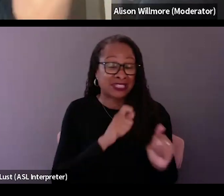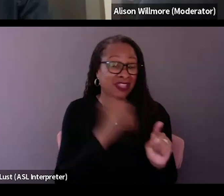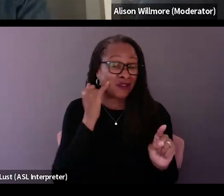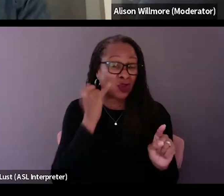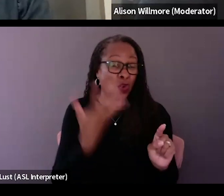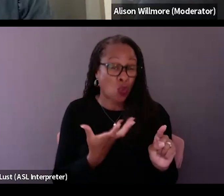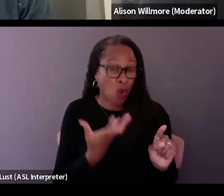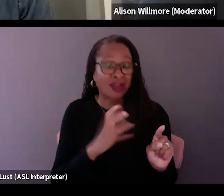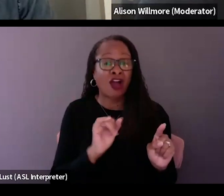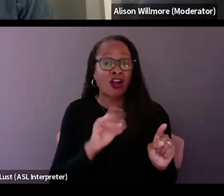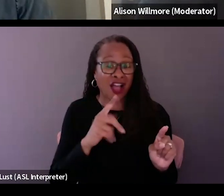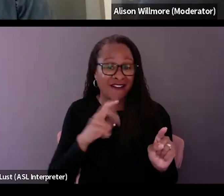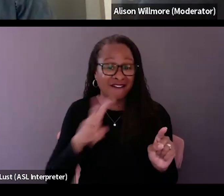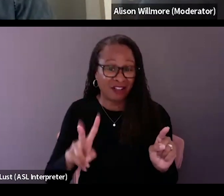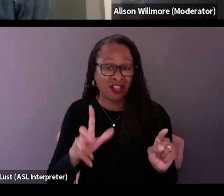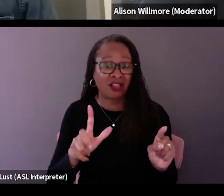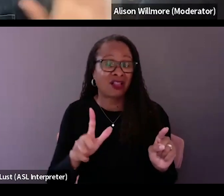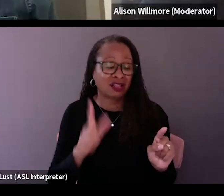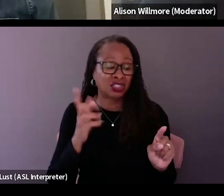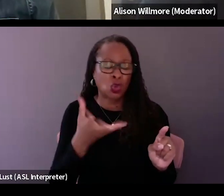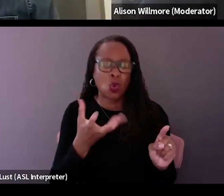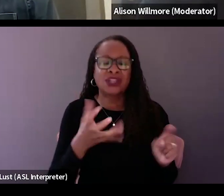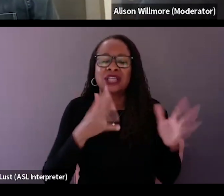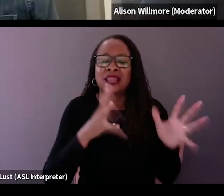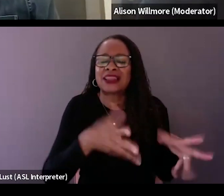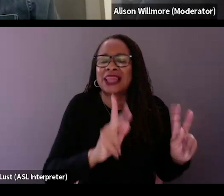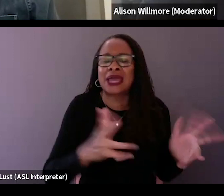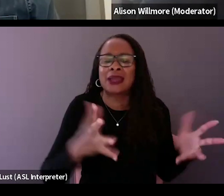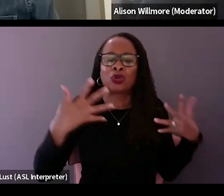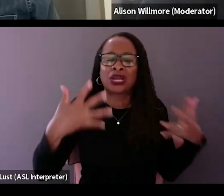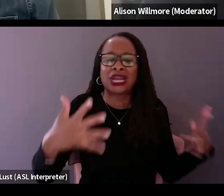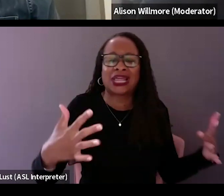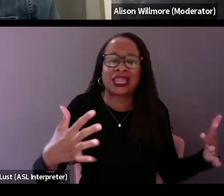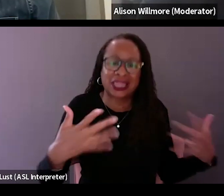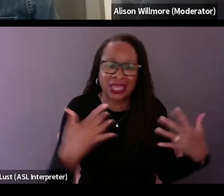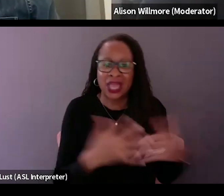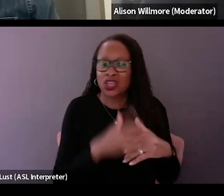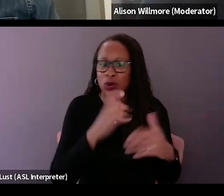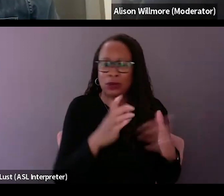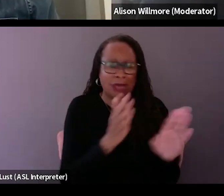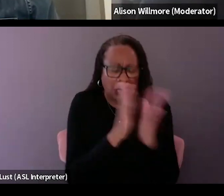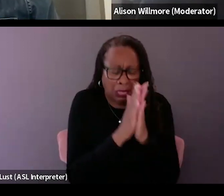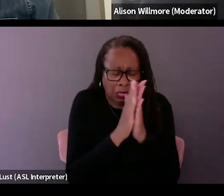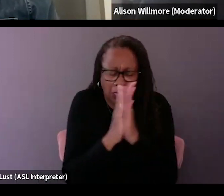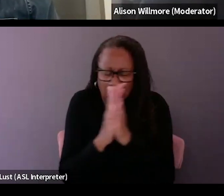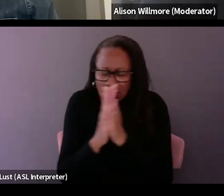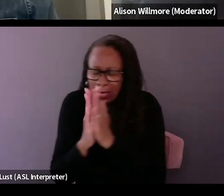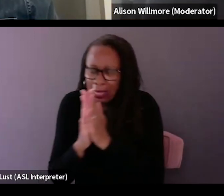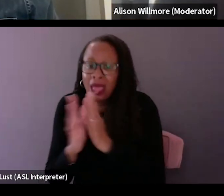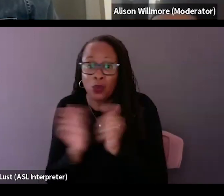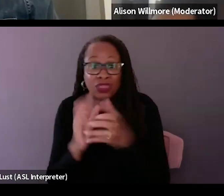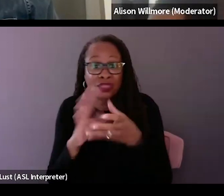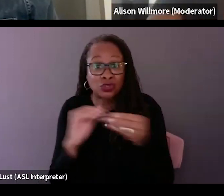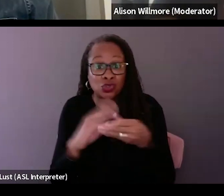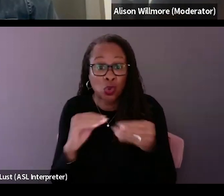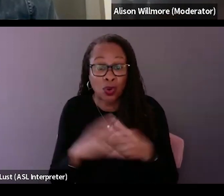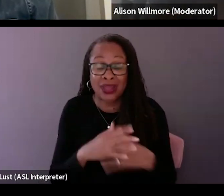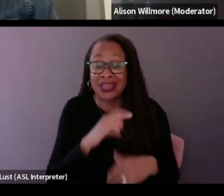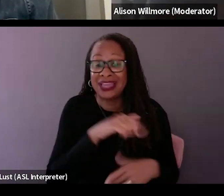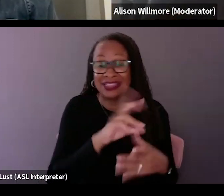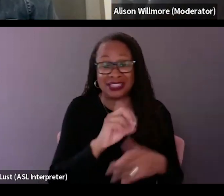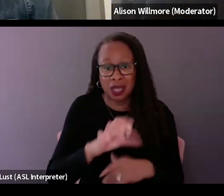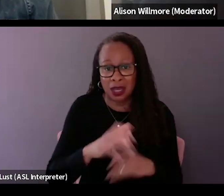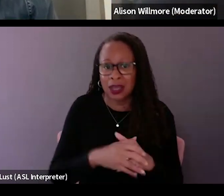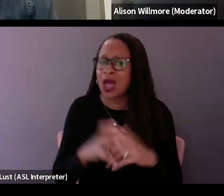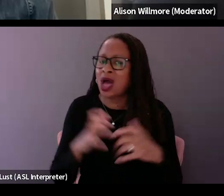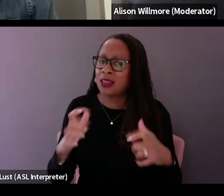it to be wall-to-wall storytelling. So it was a lot of that, a lot of her marriage to Kid Rock, which is fascinating. A lot of her